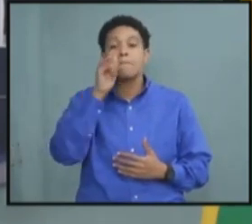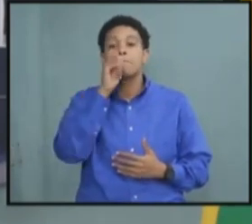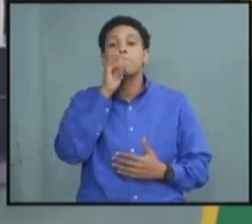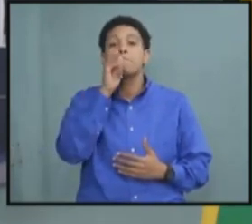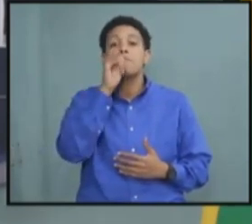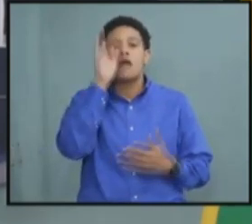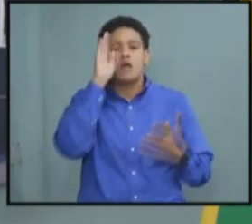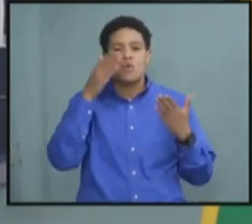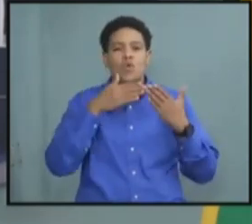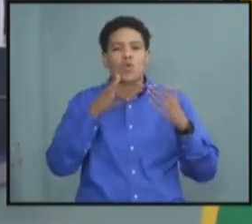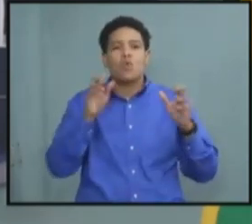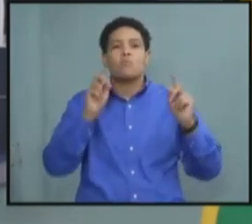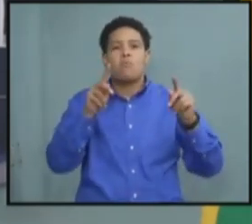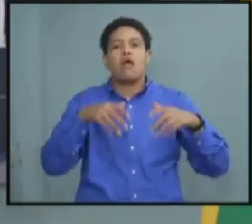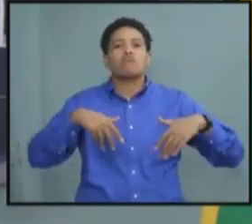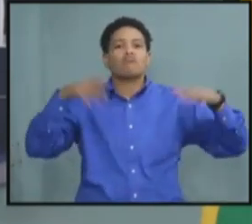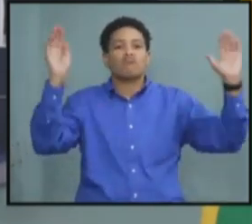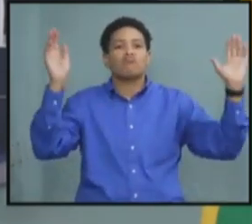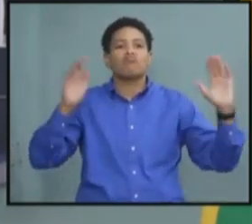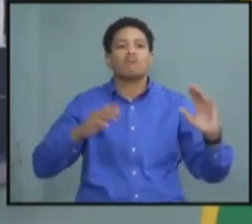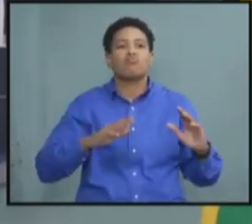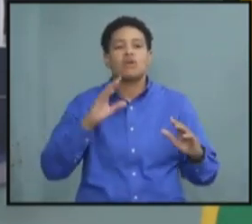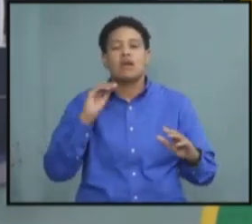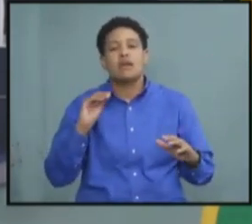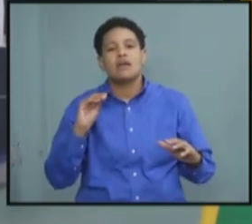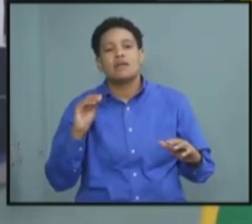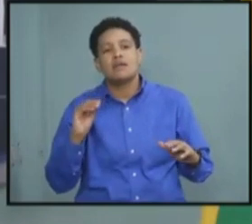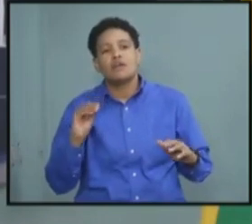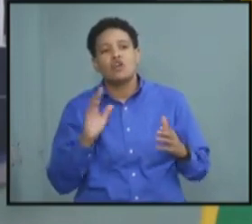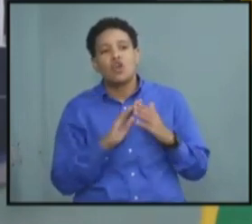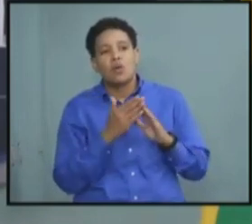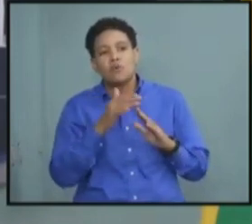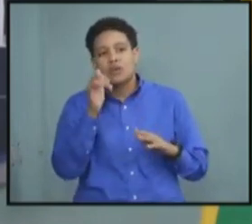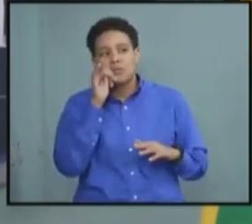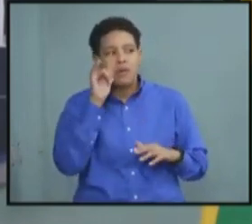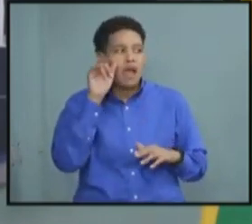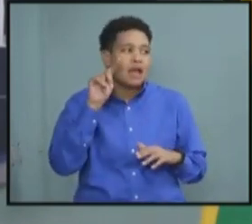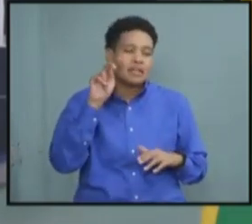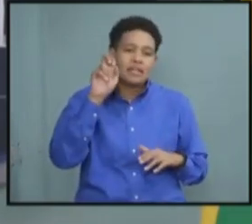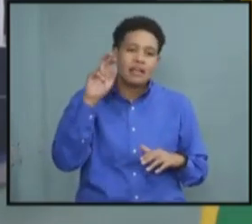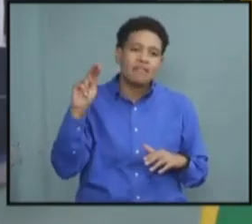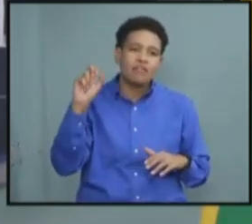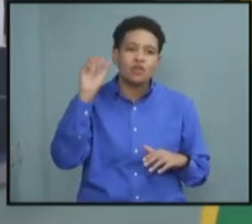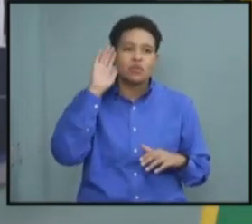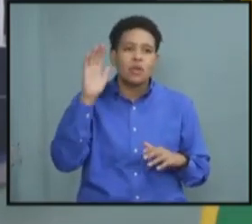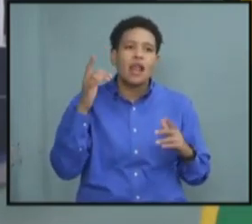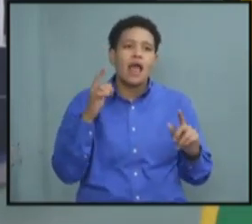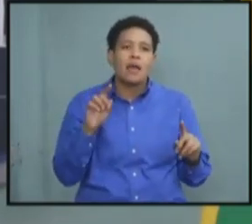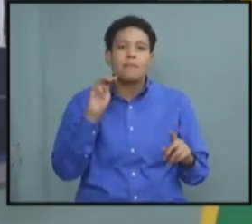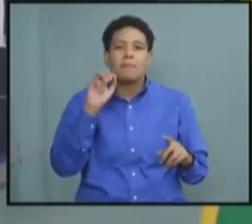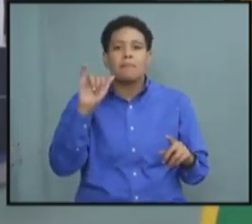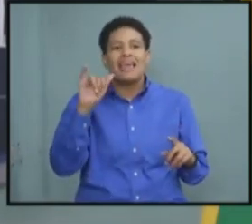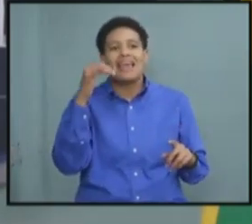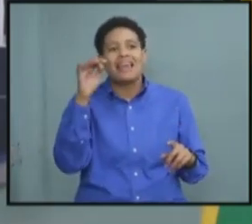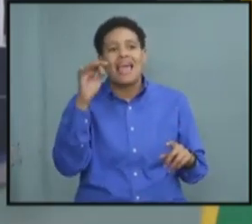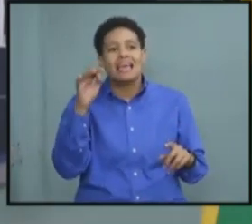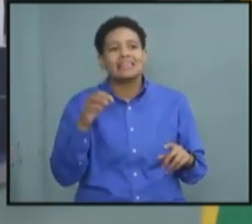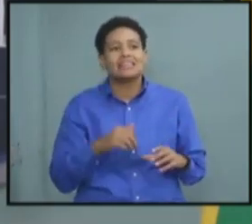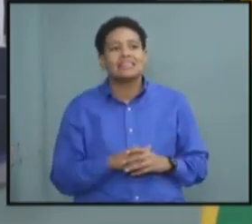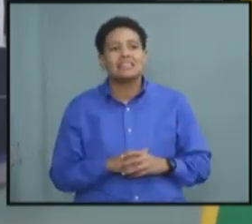reopening of community bars and taverns will take place. I want